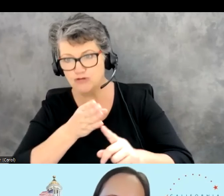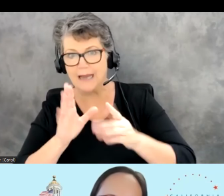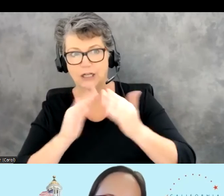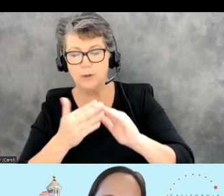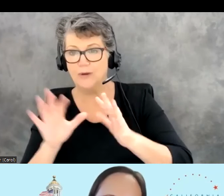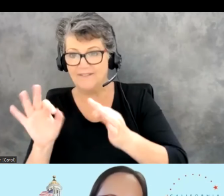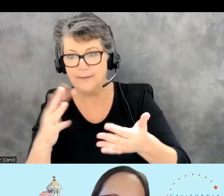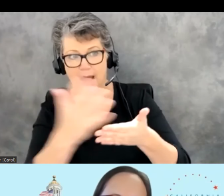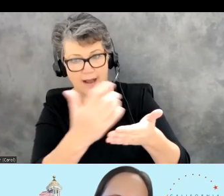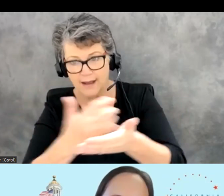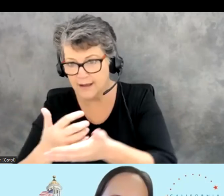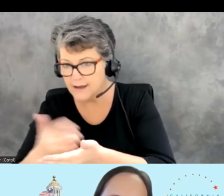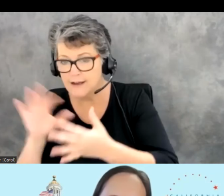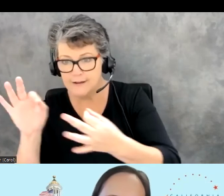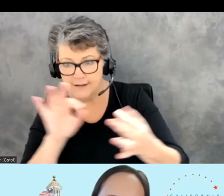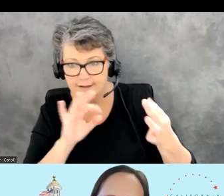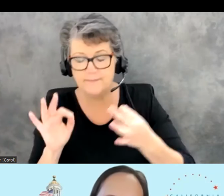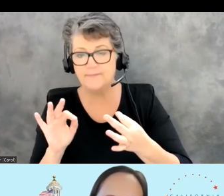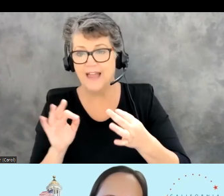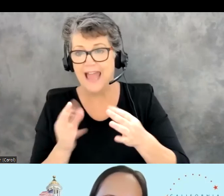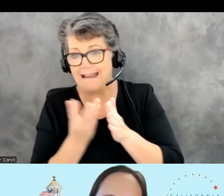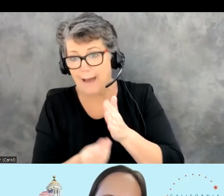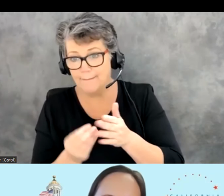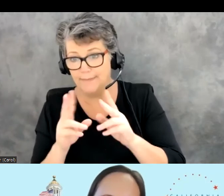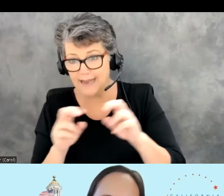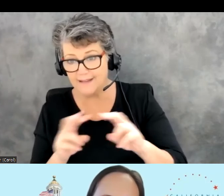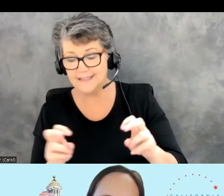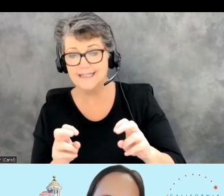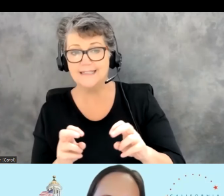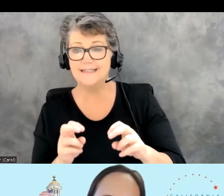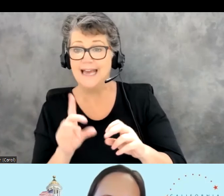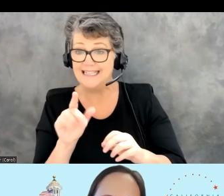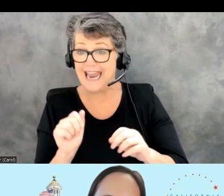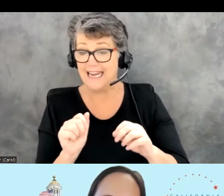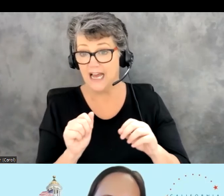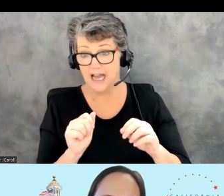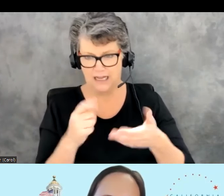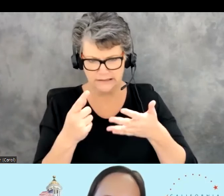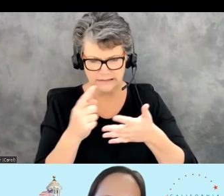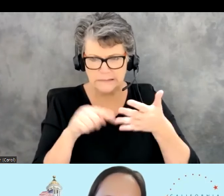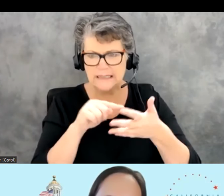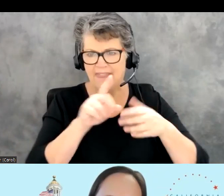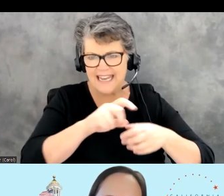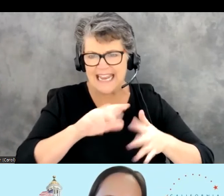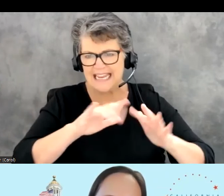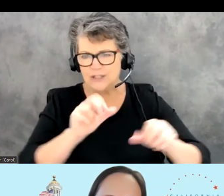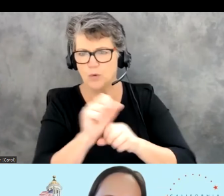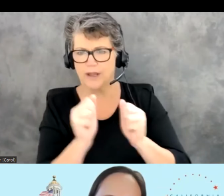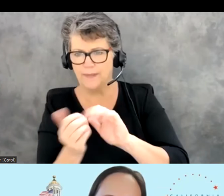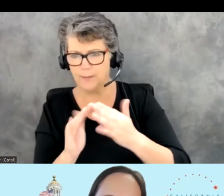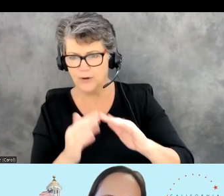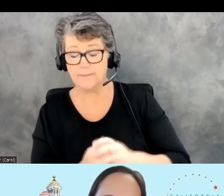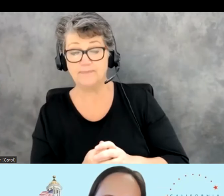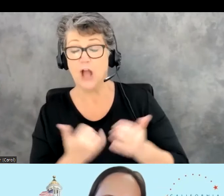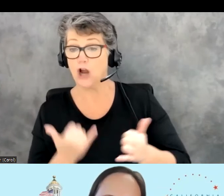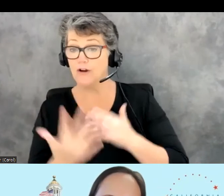feedback and a lot of gap analysis and needs data from previous years' work with the community. And so our current